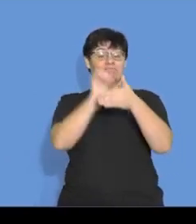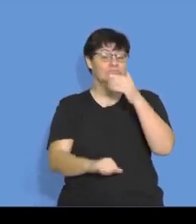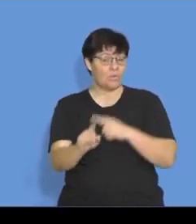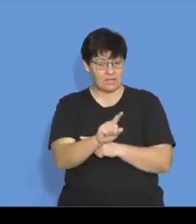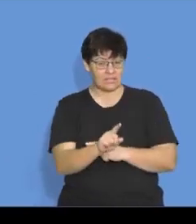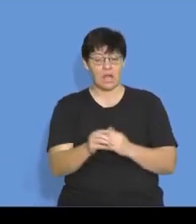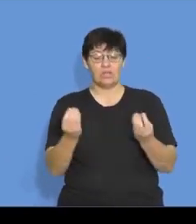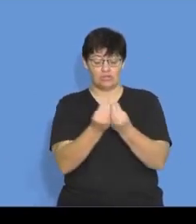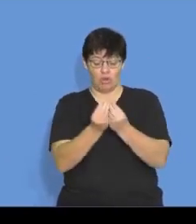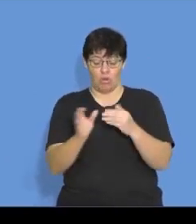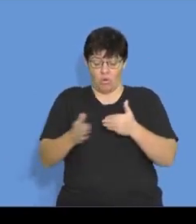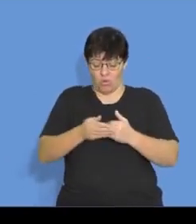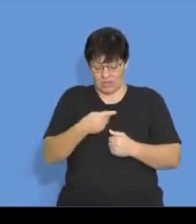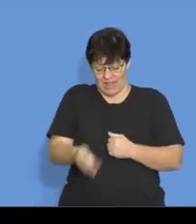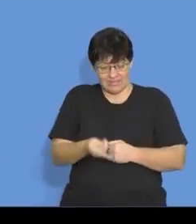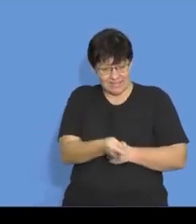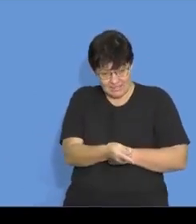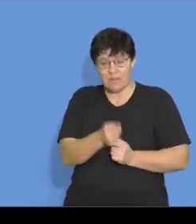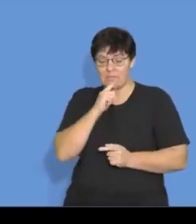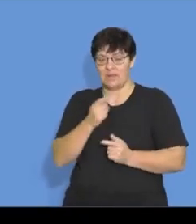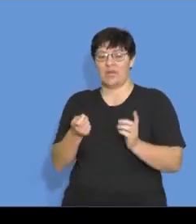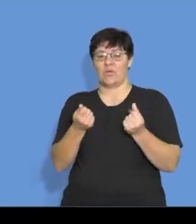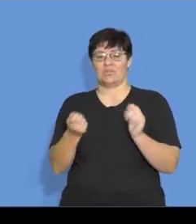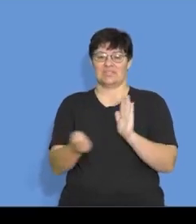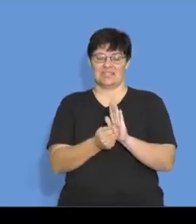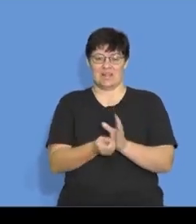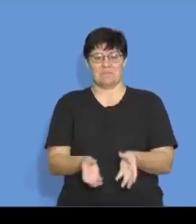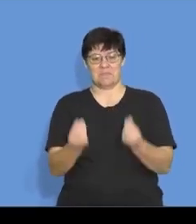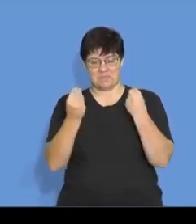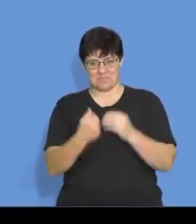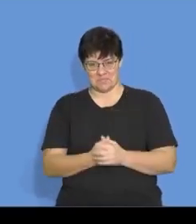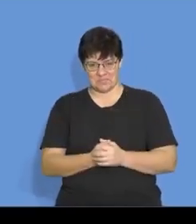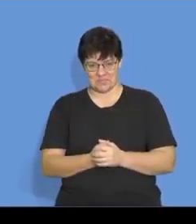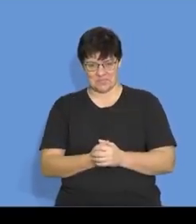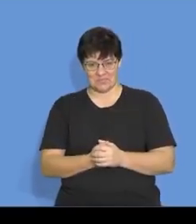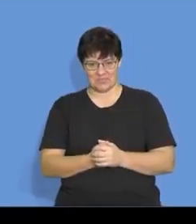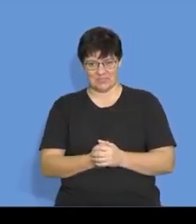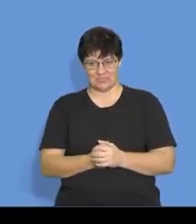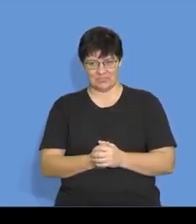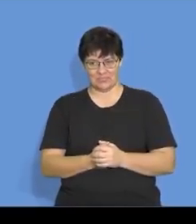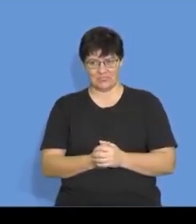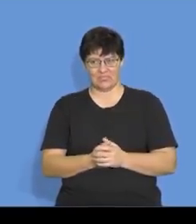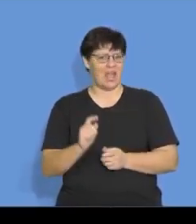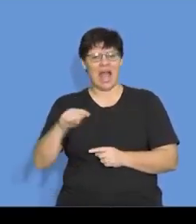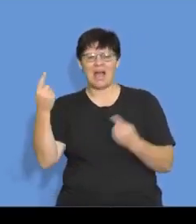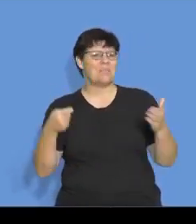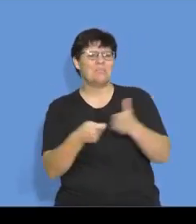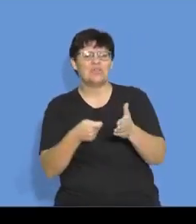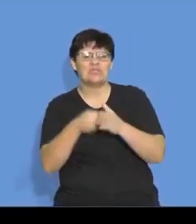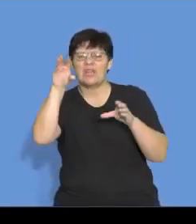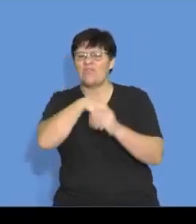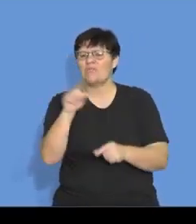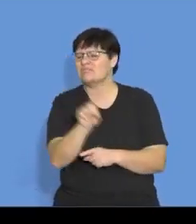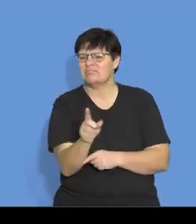stock, and that gives you your cost of sales. Okay, what would other purchases entail? Examples of